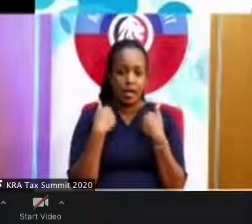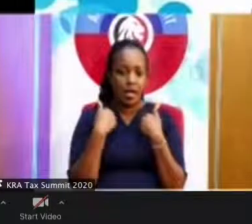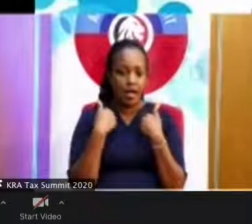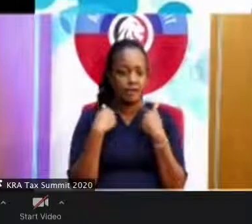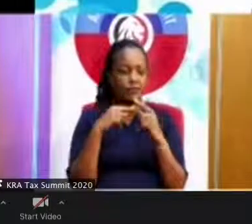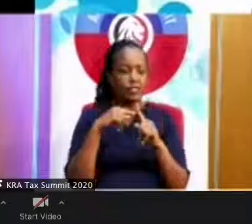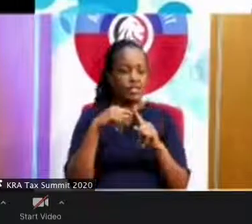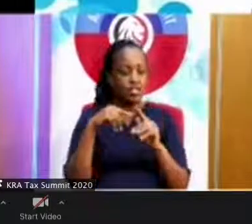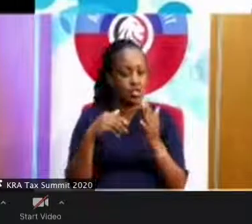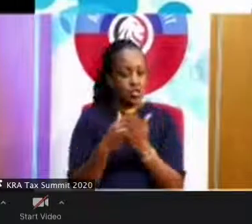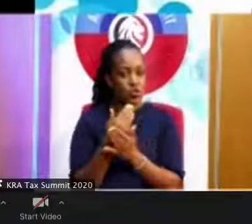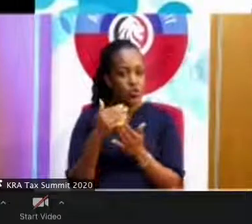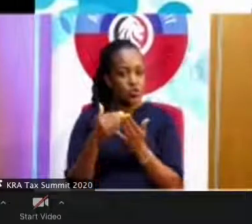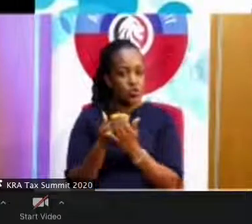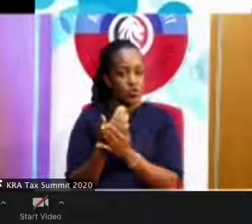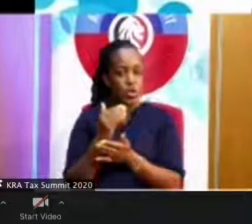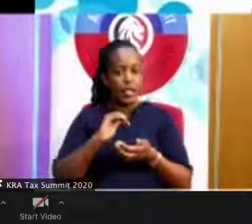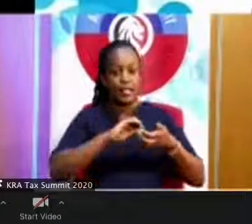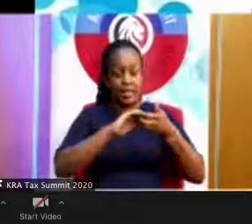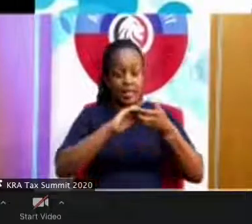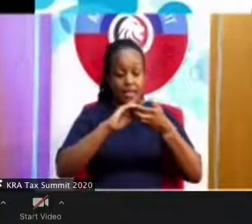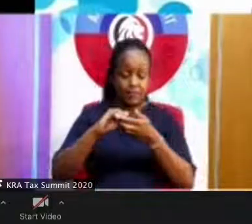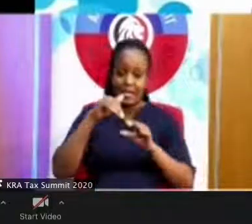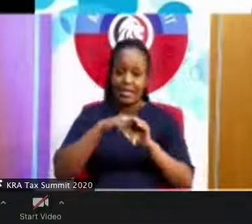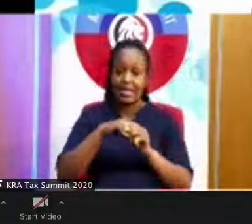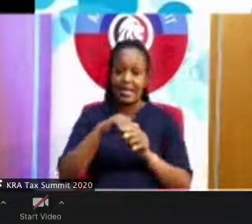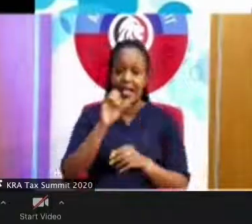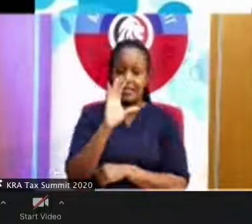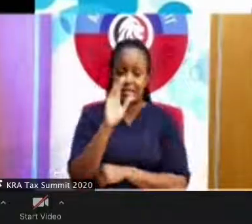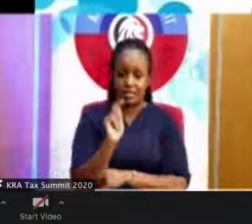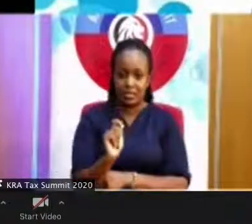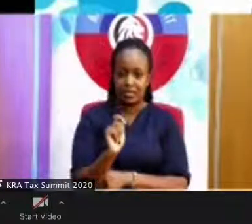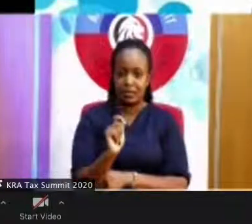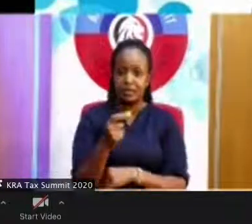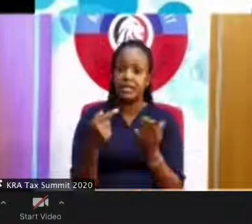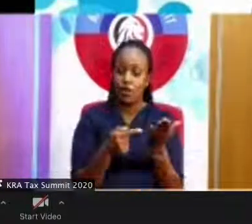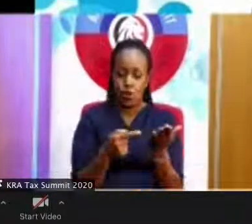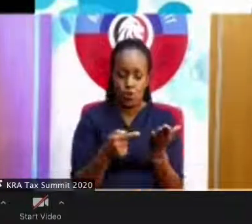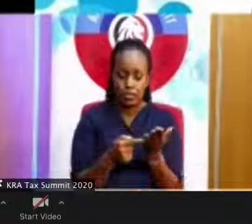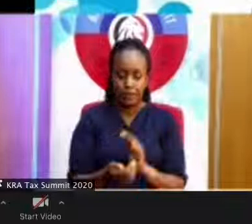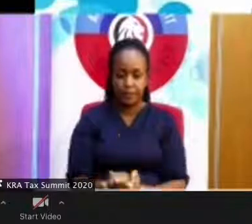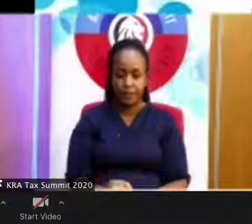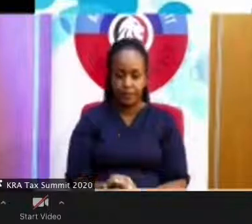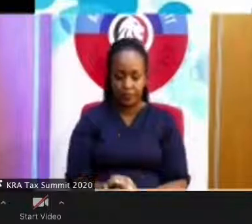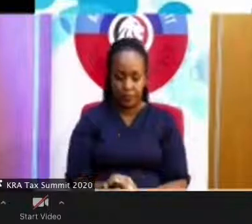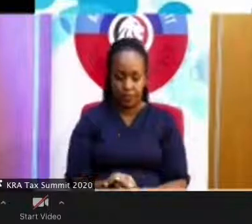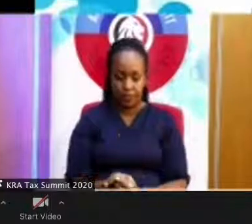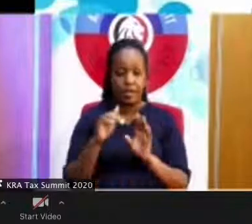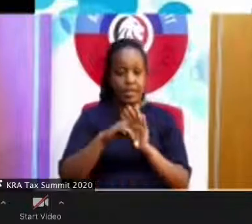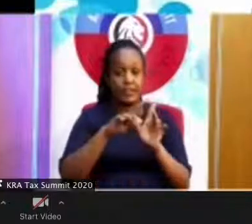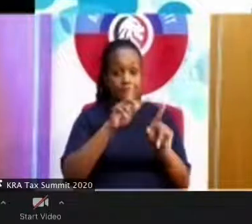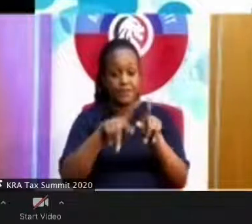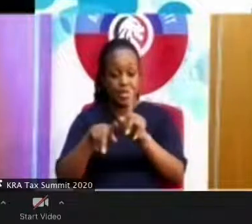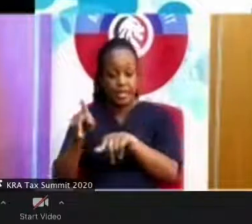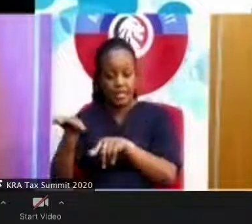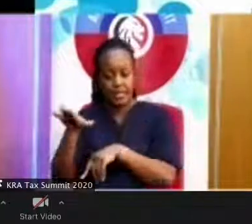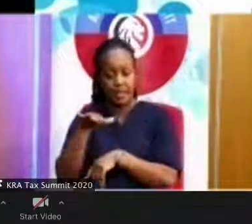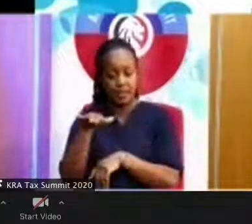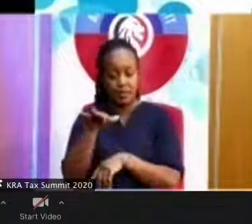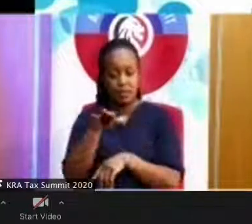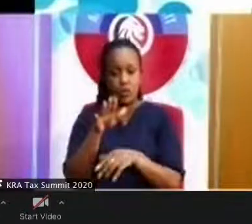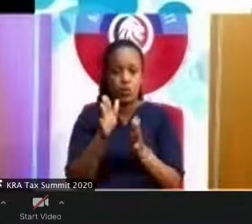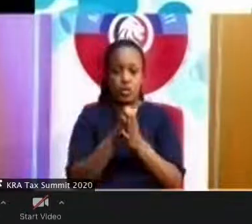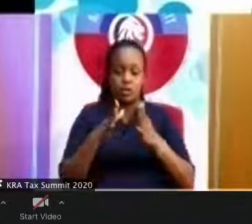in ICT technology in various fields. Those who can write computer